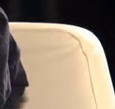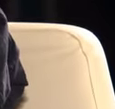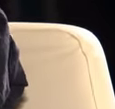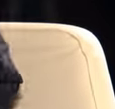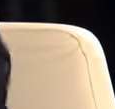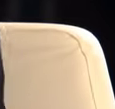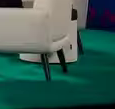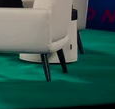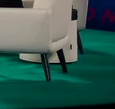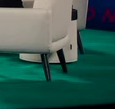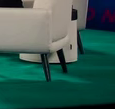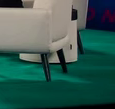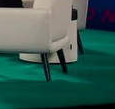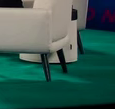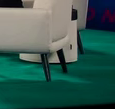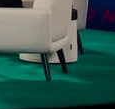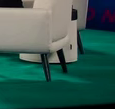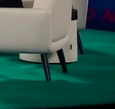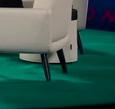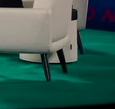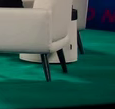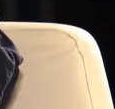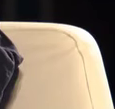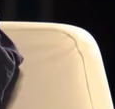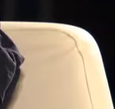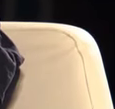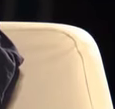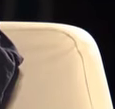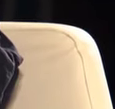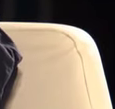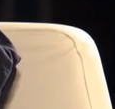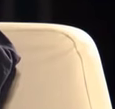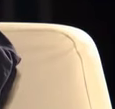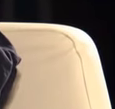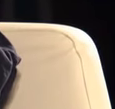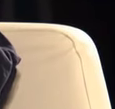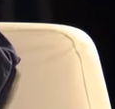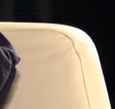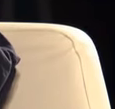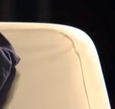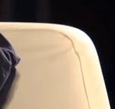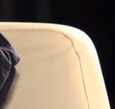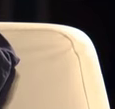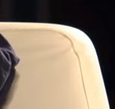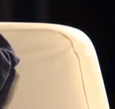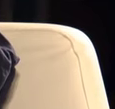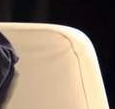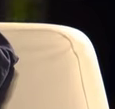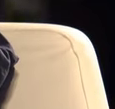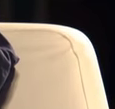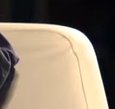and need their independence supported. Wow, wow, wow, independence for West Papua. Build with allies inside the